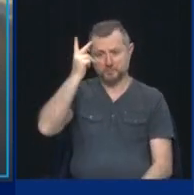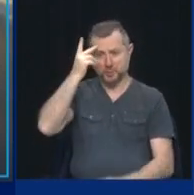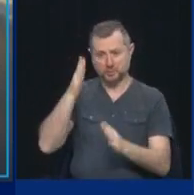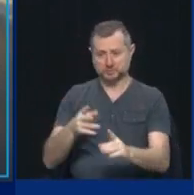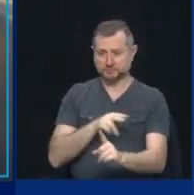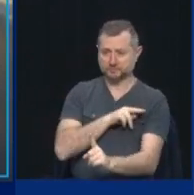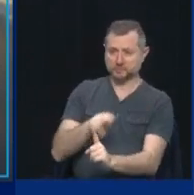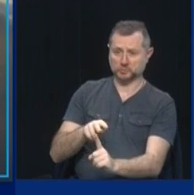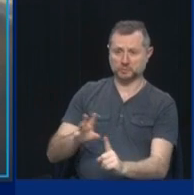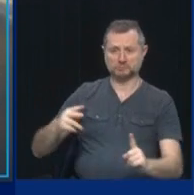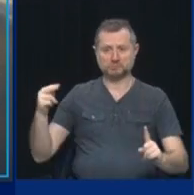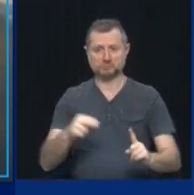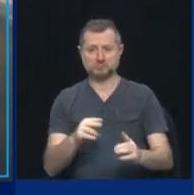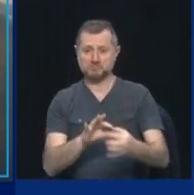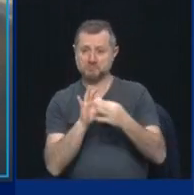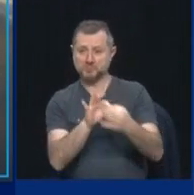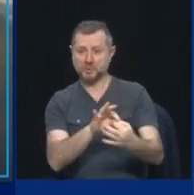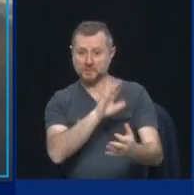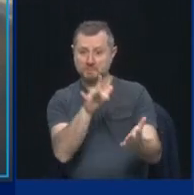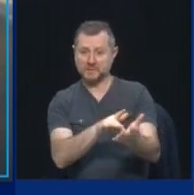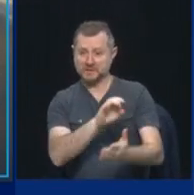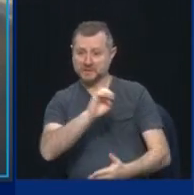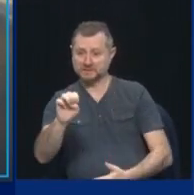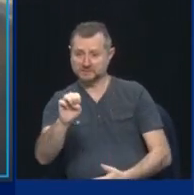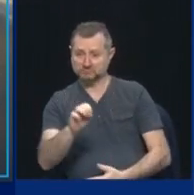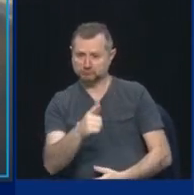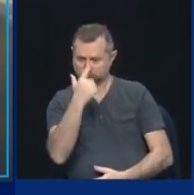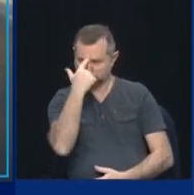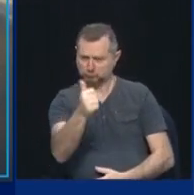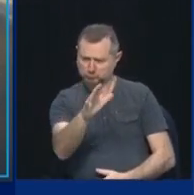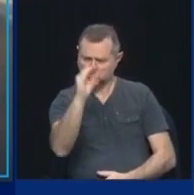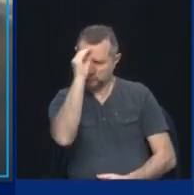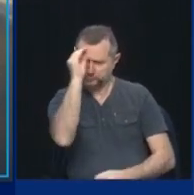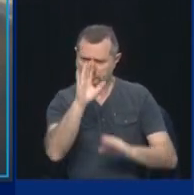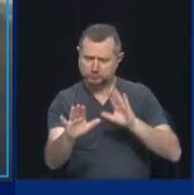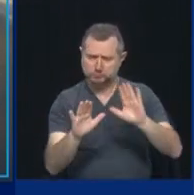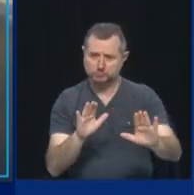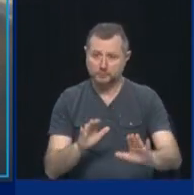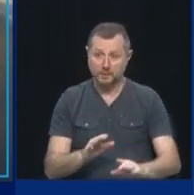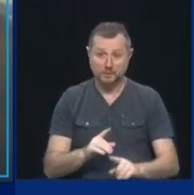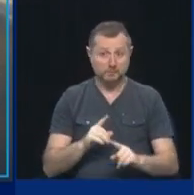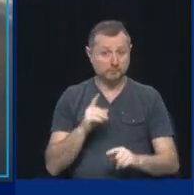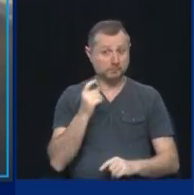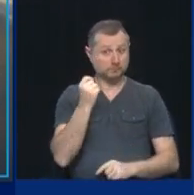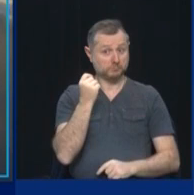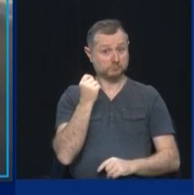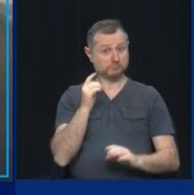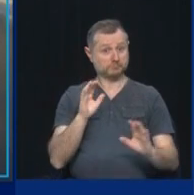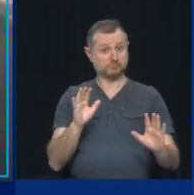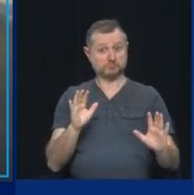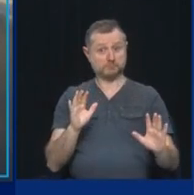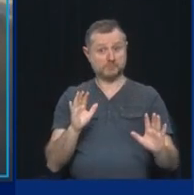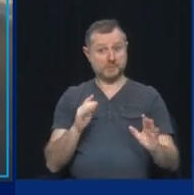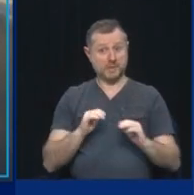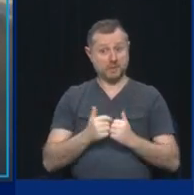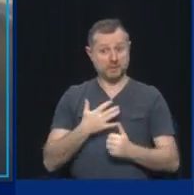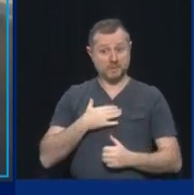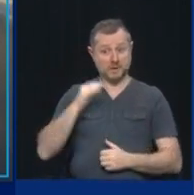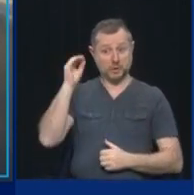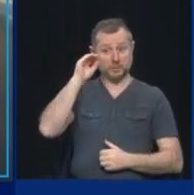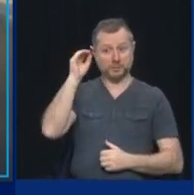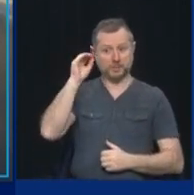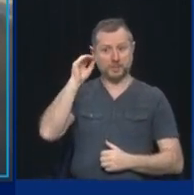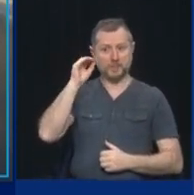East conflict, you're entitled to it. You express that through an anti-Semitic act,